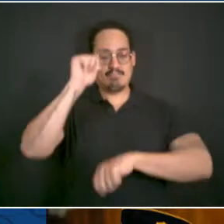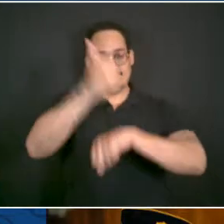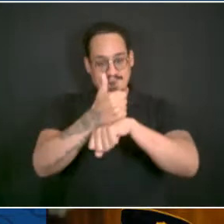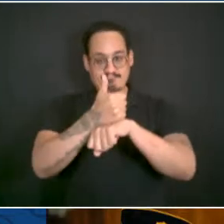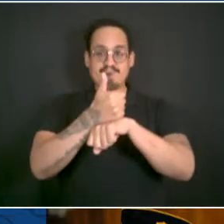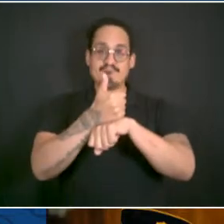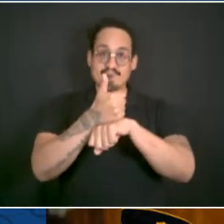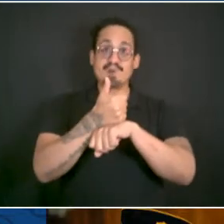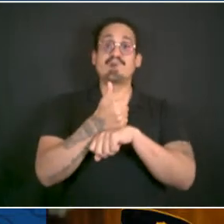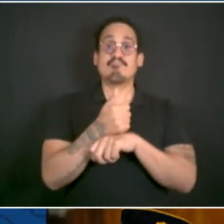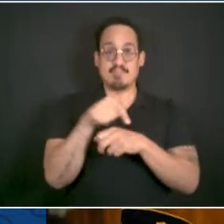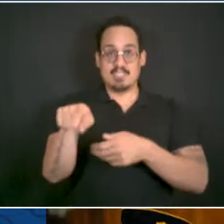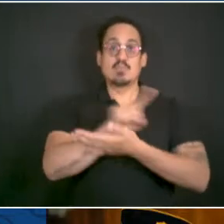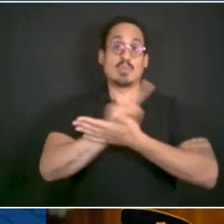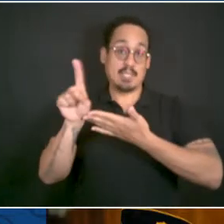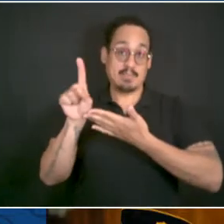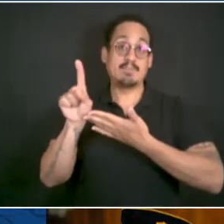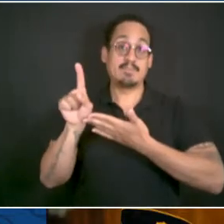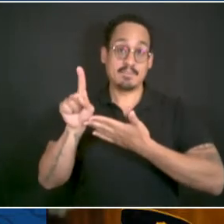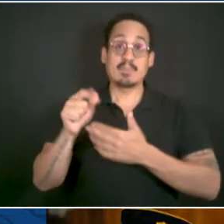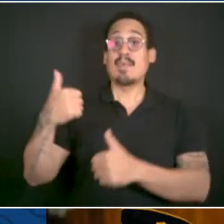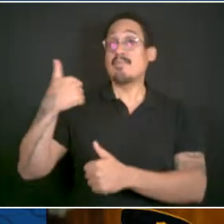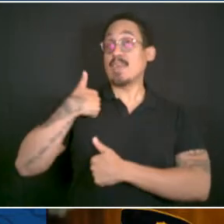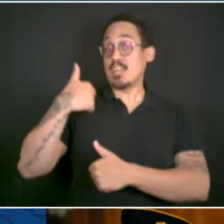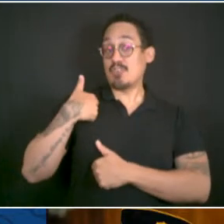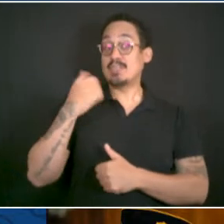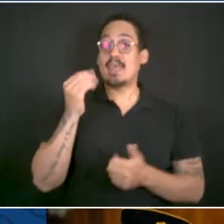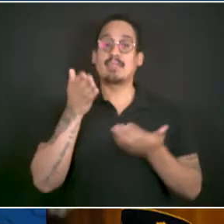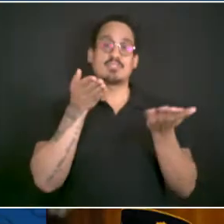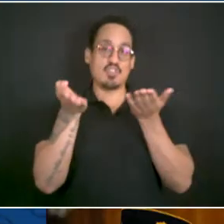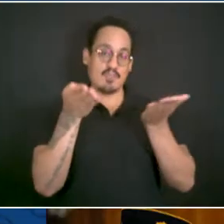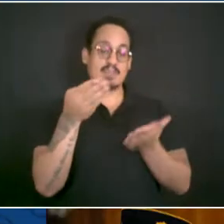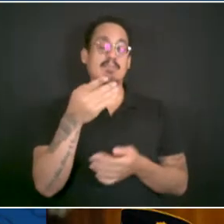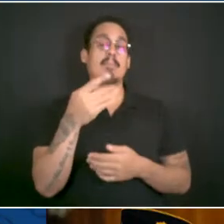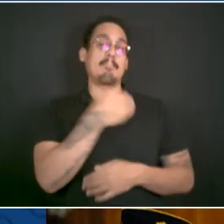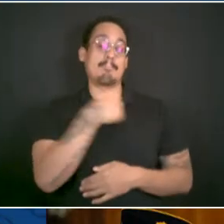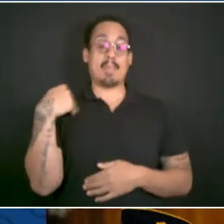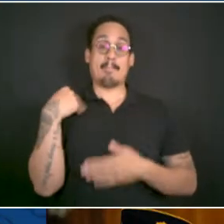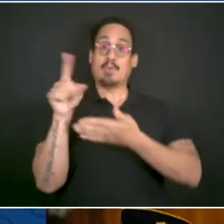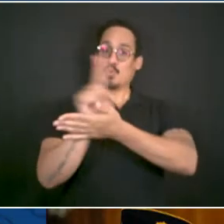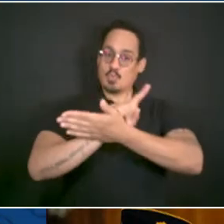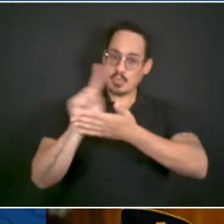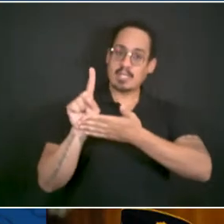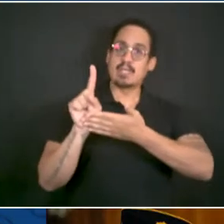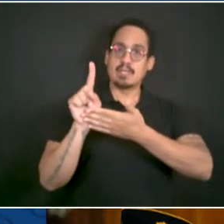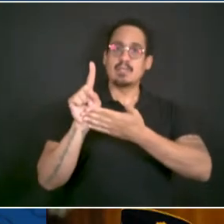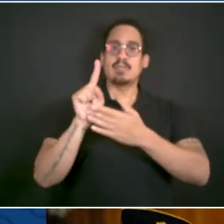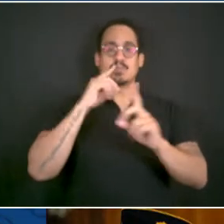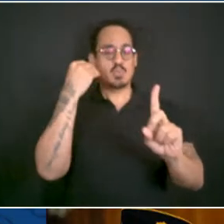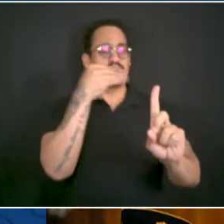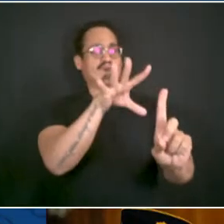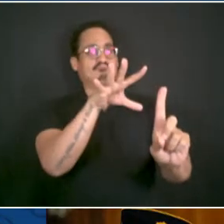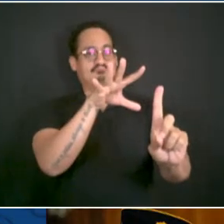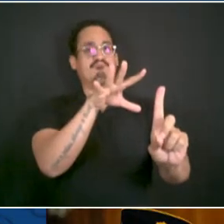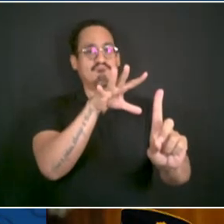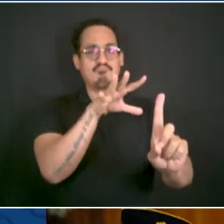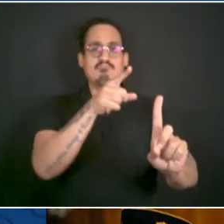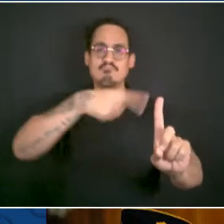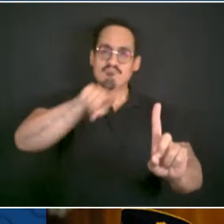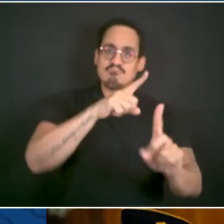Service Members Week, to highlight our city's efforts to serve those who currently are